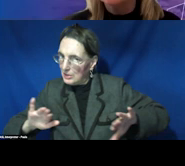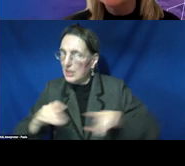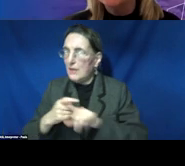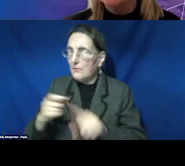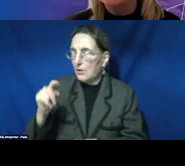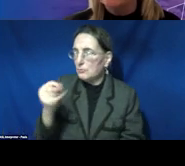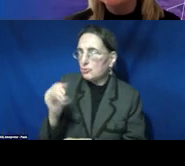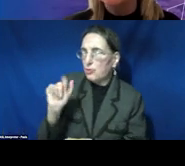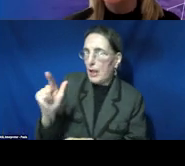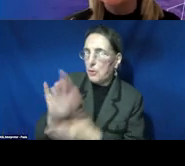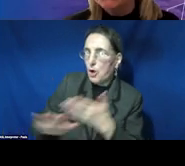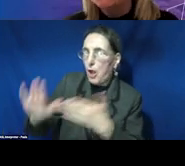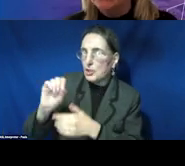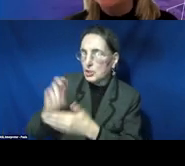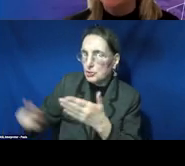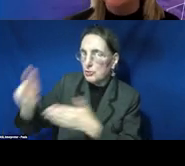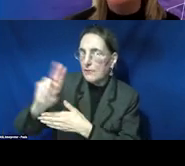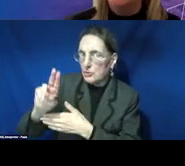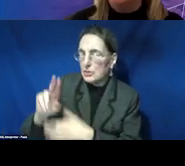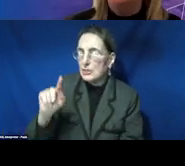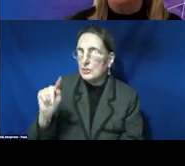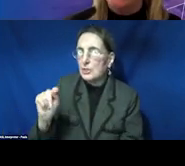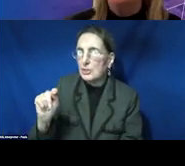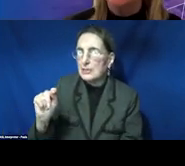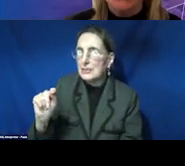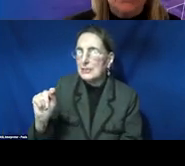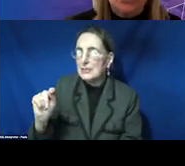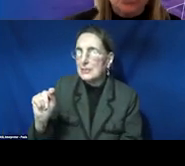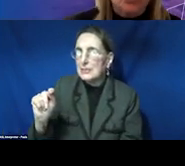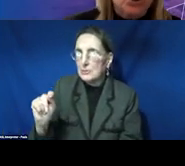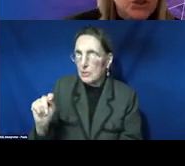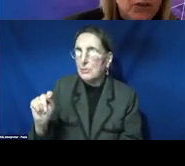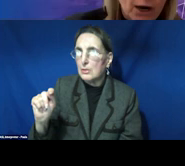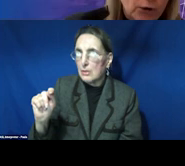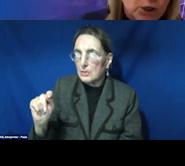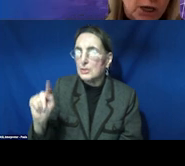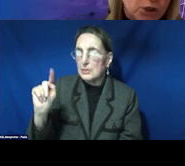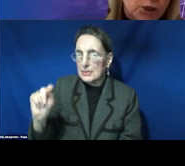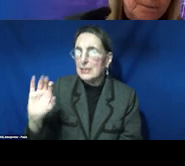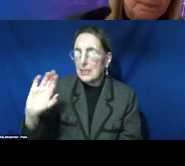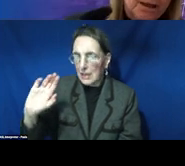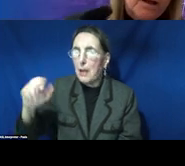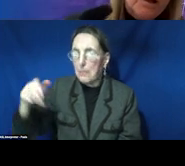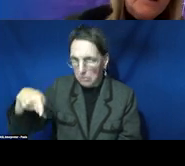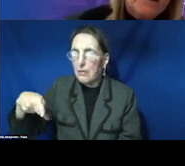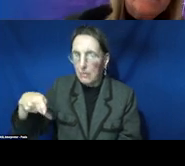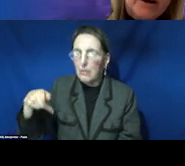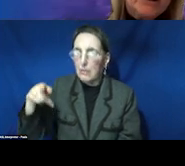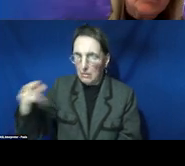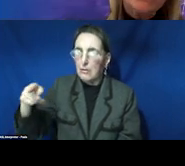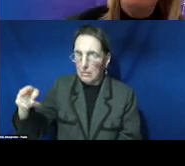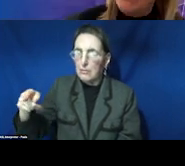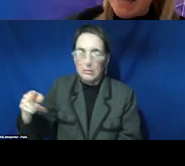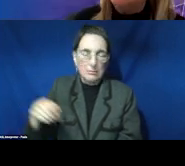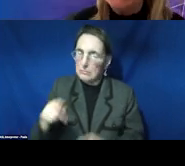tribal colleges and universities, or TICA program, which are actually institutions of higher education. And then